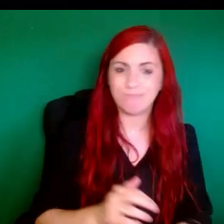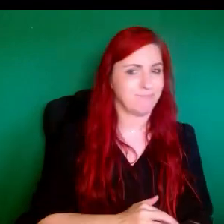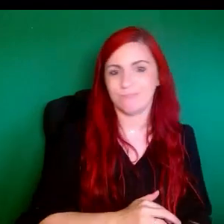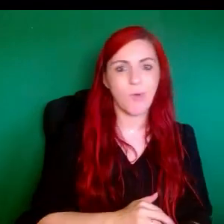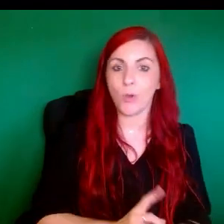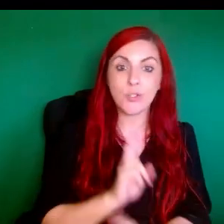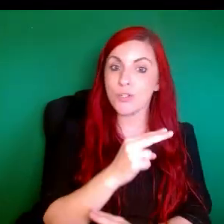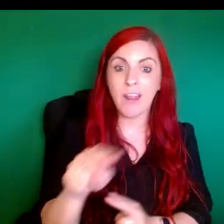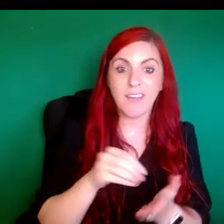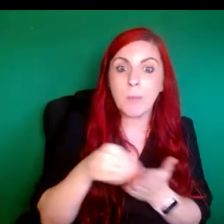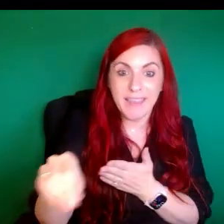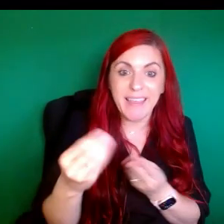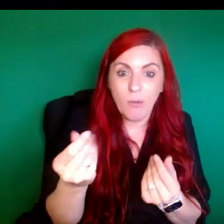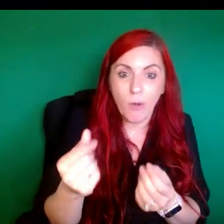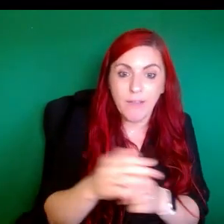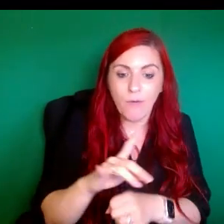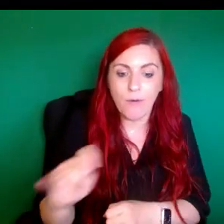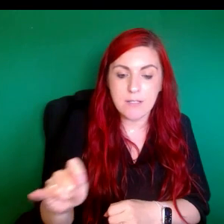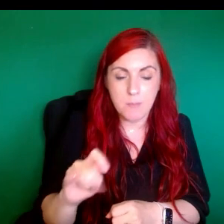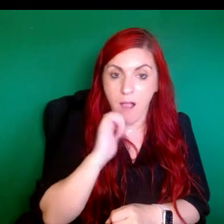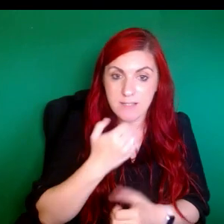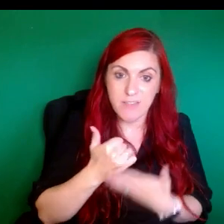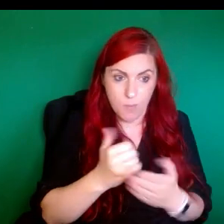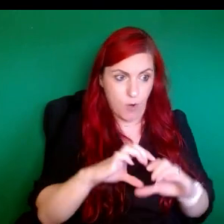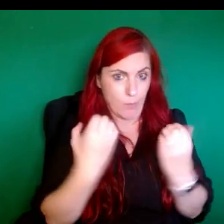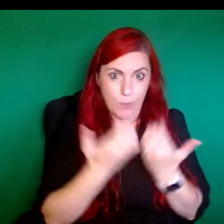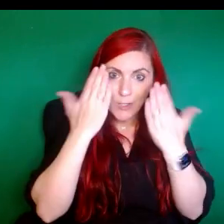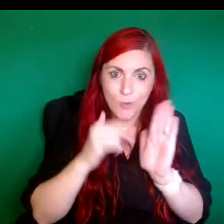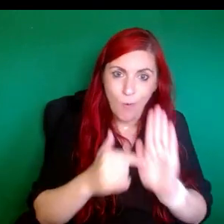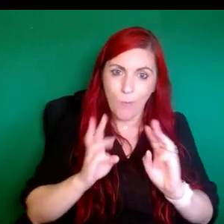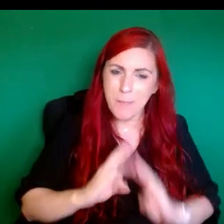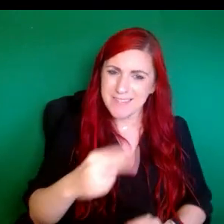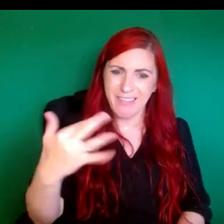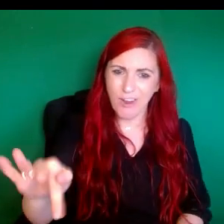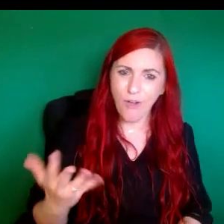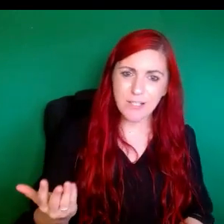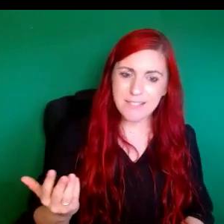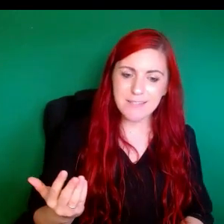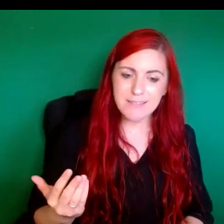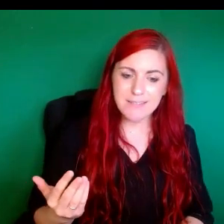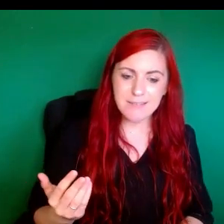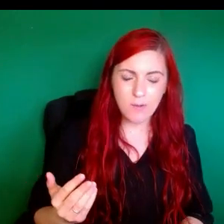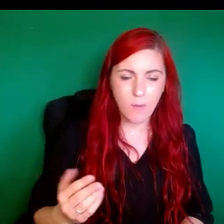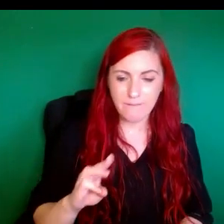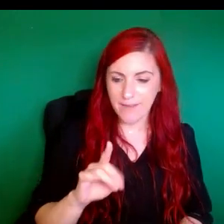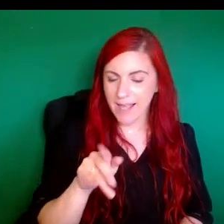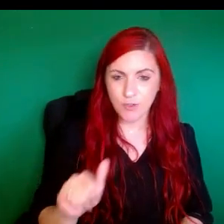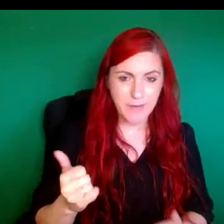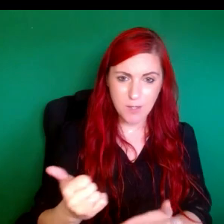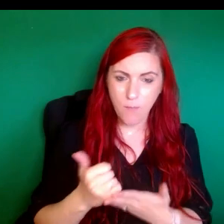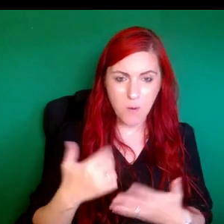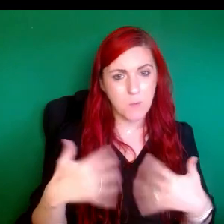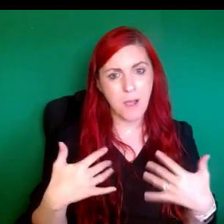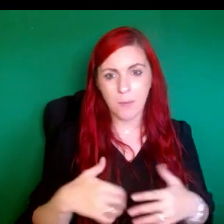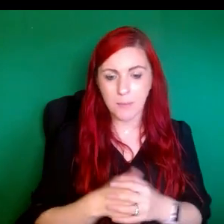of the community, we've been able to do that. The philanthropy support to be able to run the service is just, I mean, we're after running our pilot programme